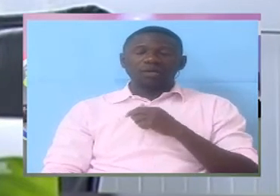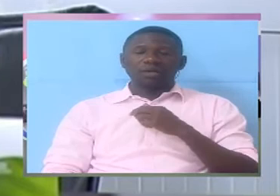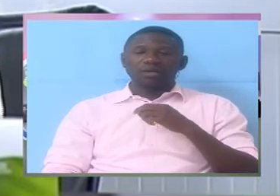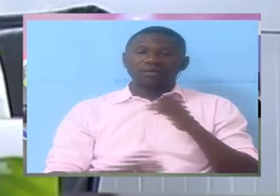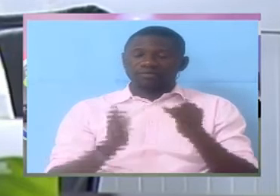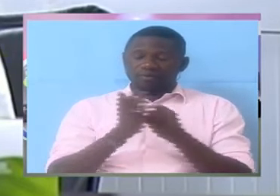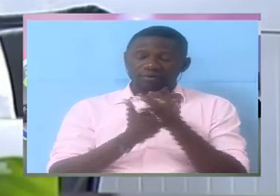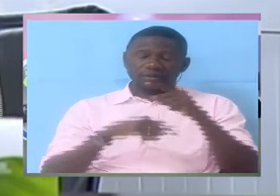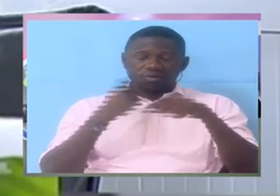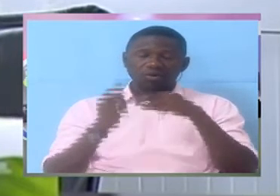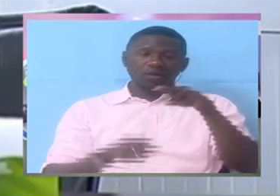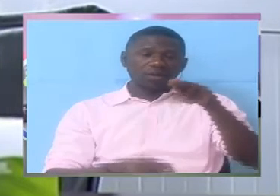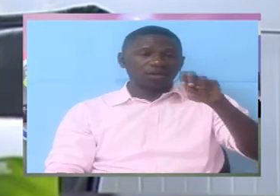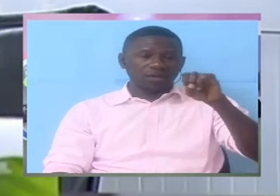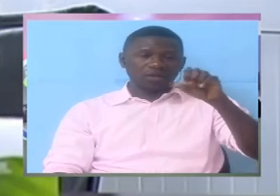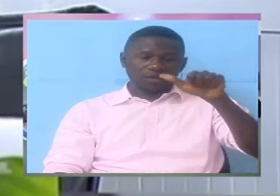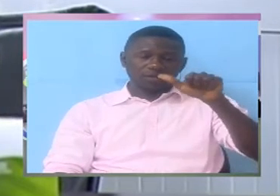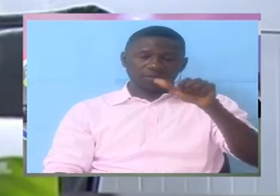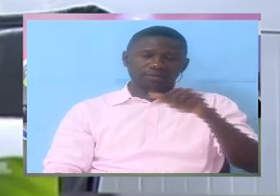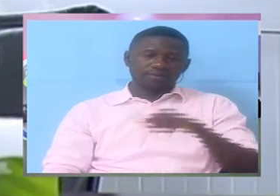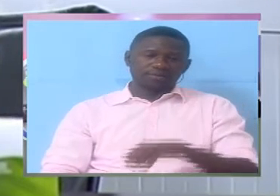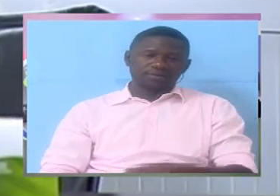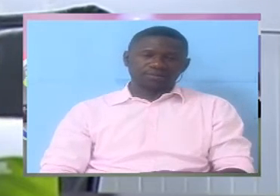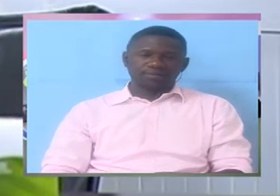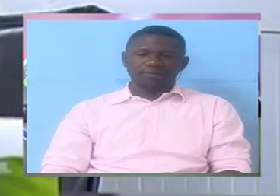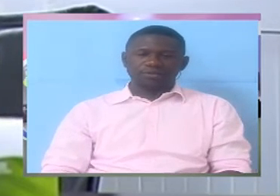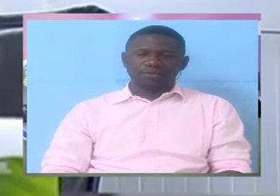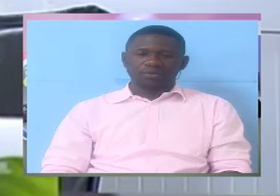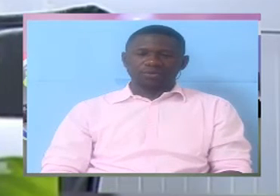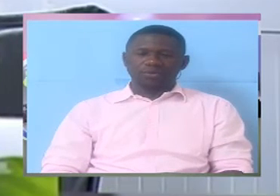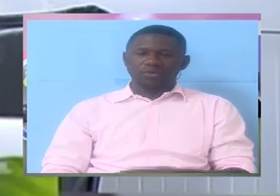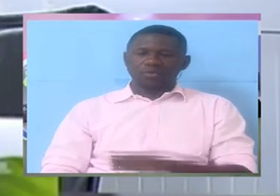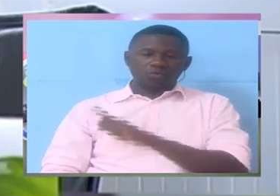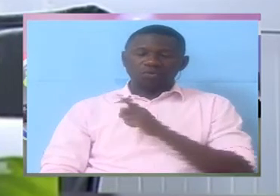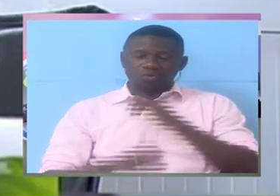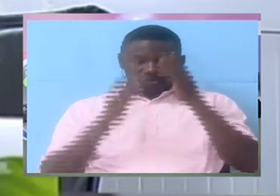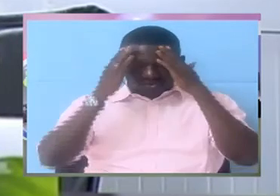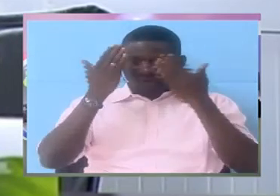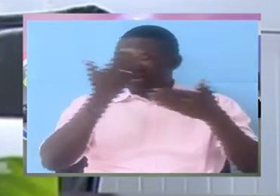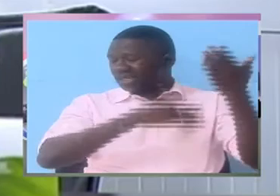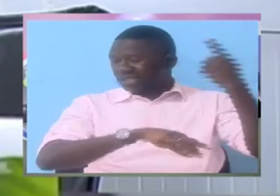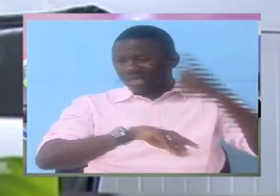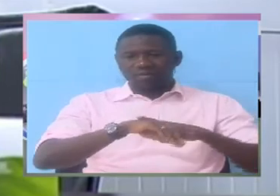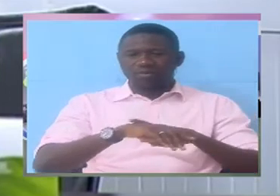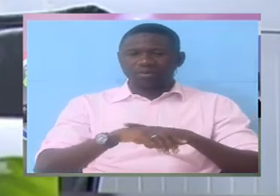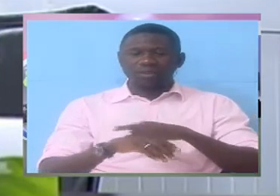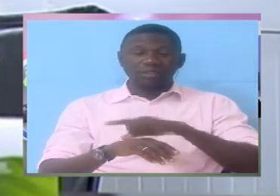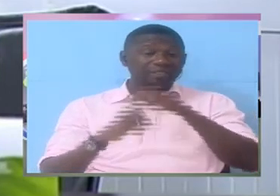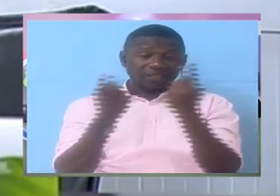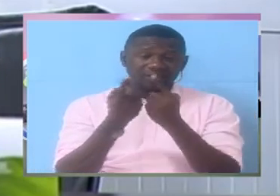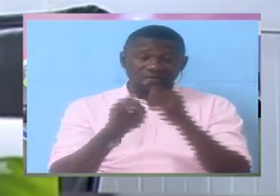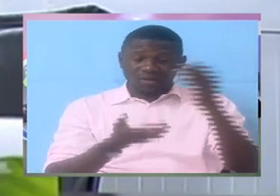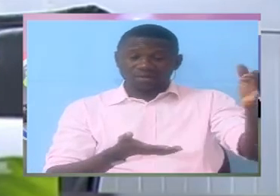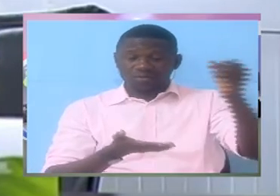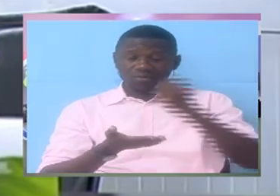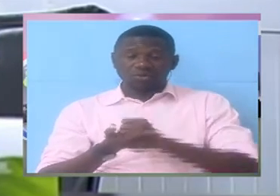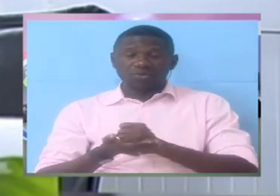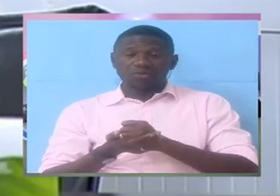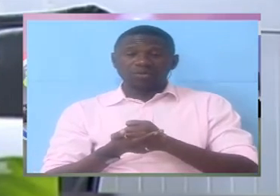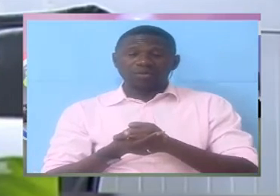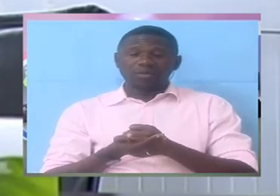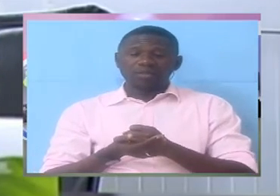just brought by this the Drammeh era. As only I don't know it